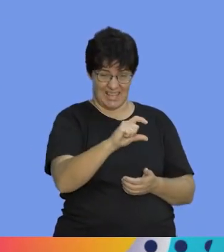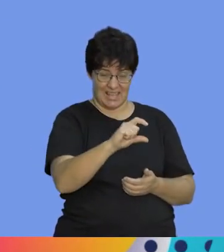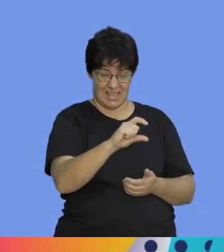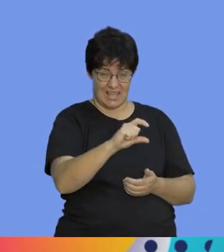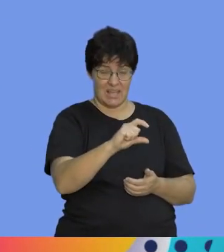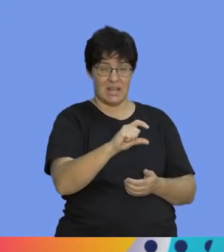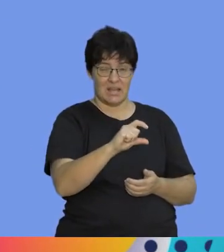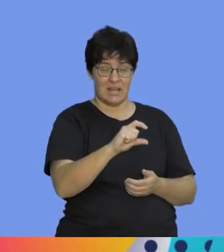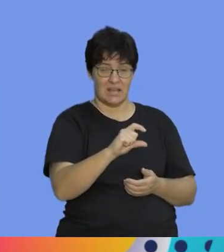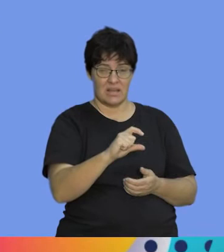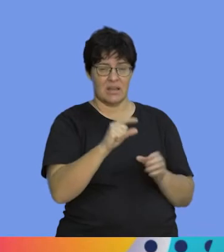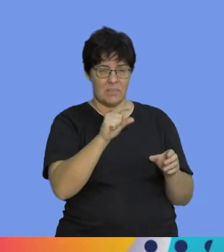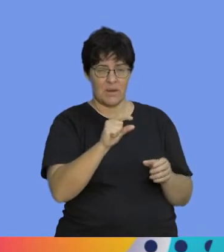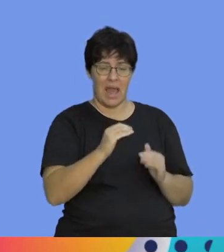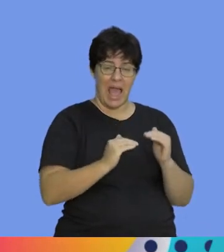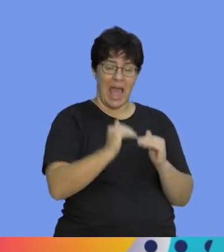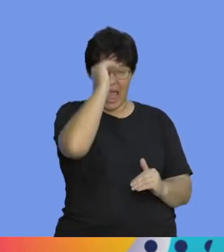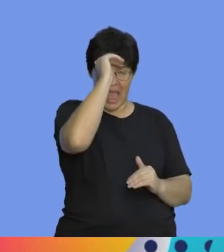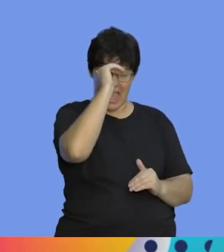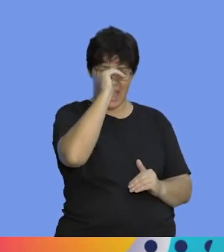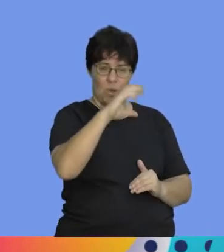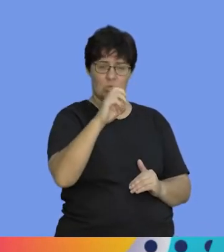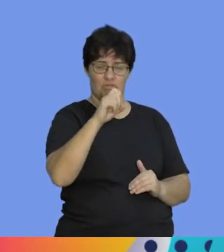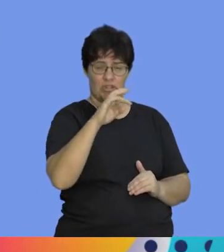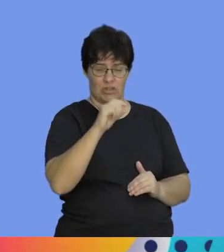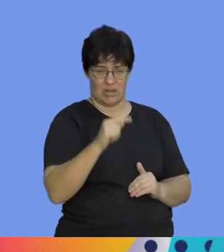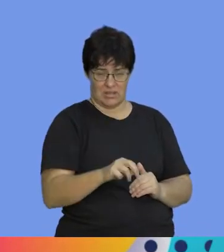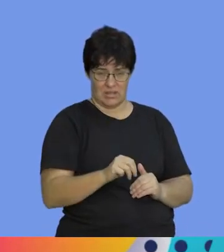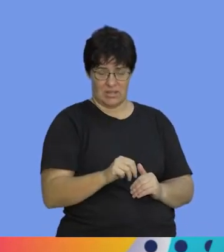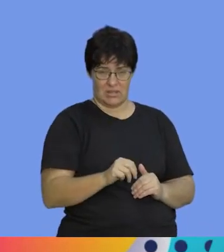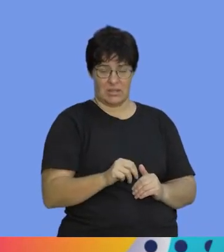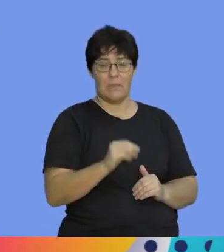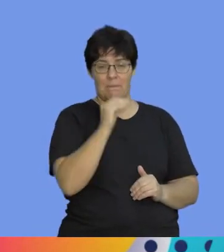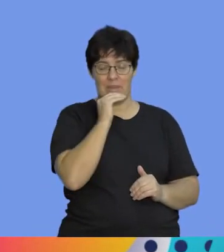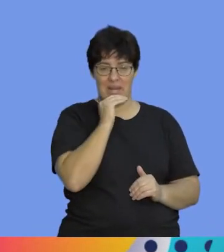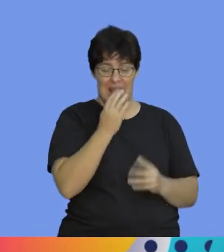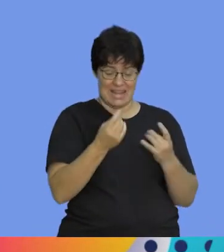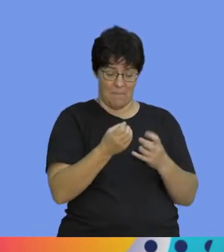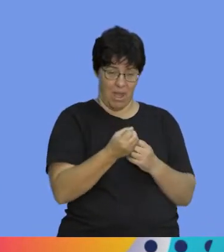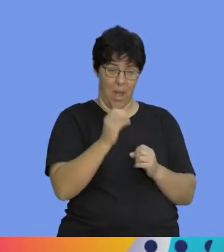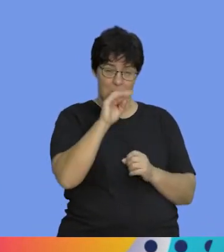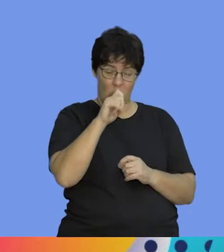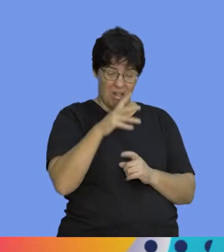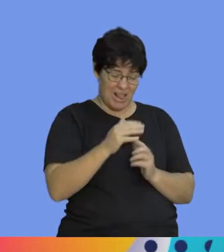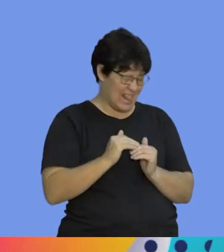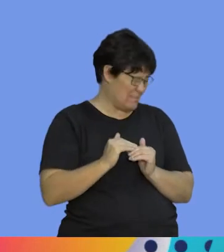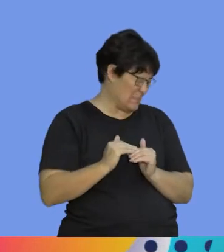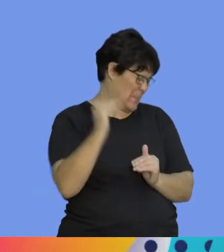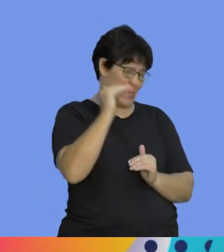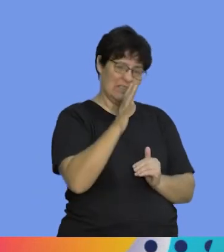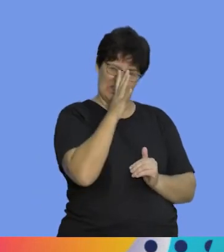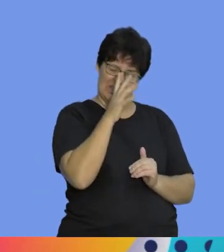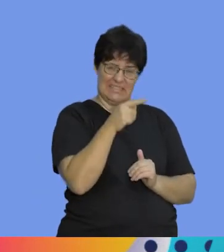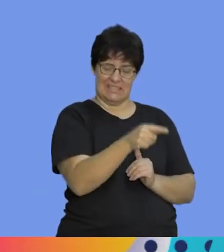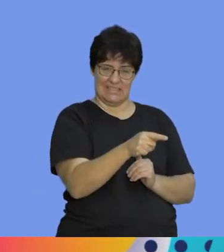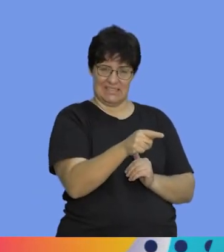very high concentration, what does high concentration mean to us? It says that there is a high number of moles of the